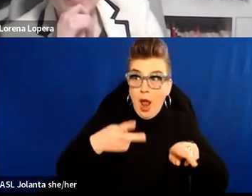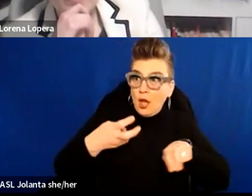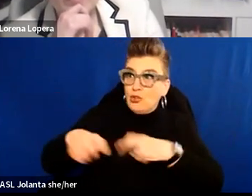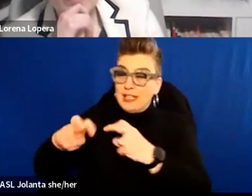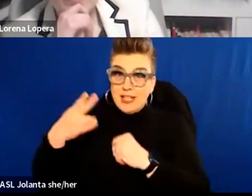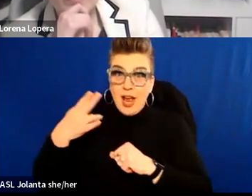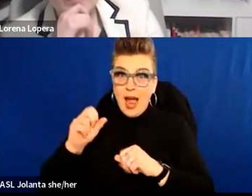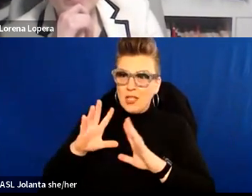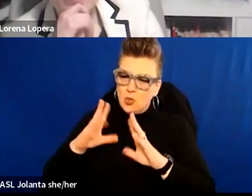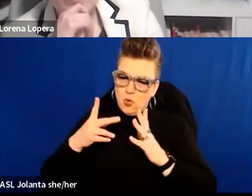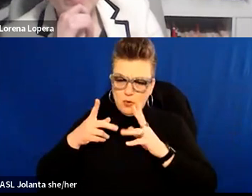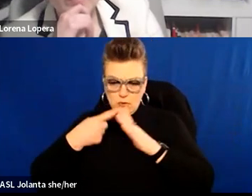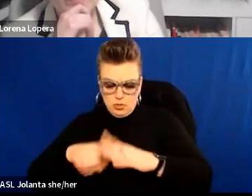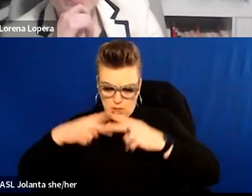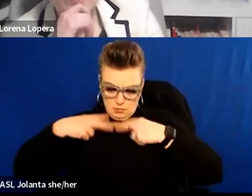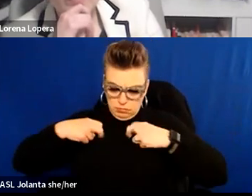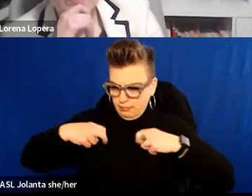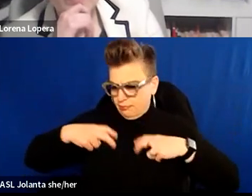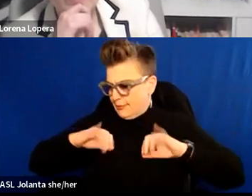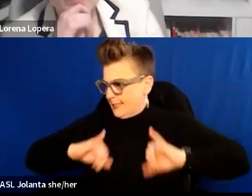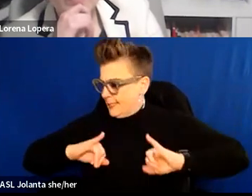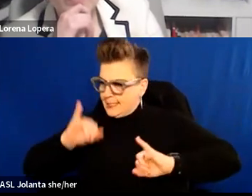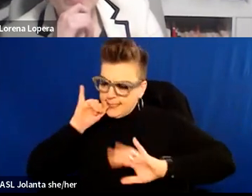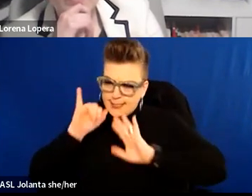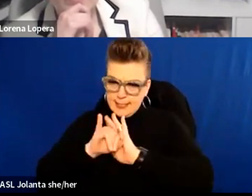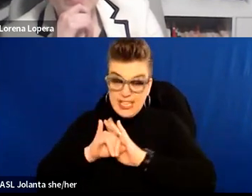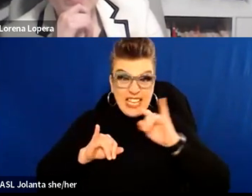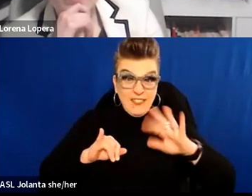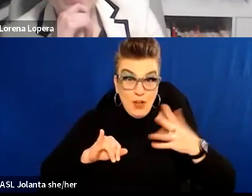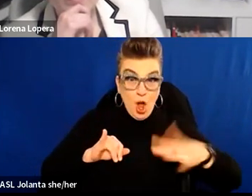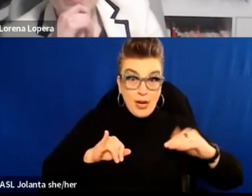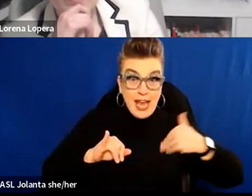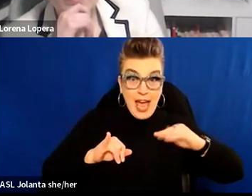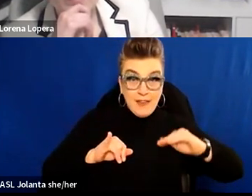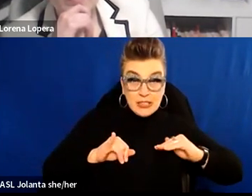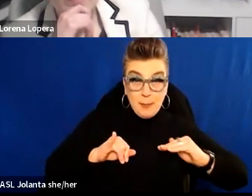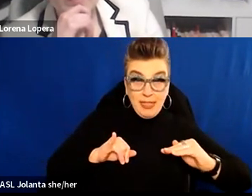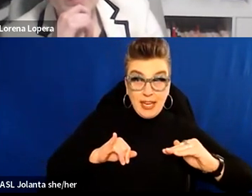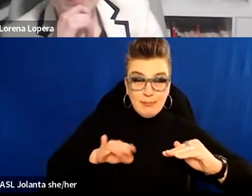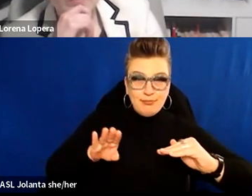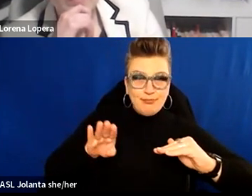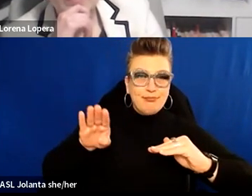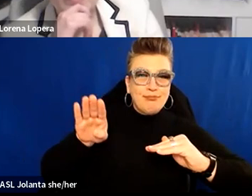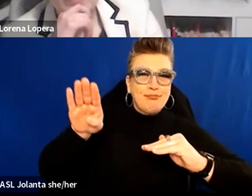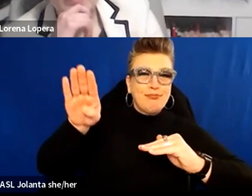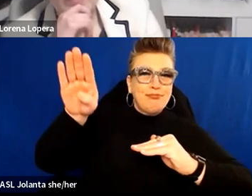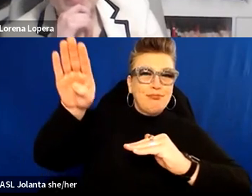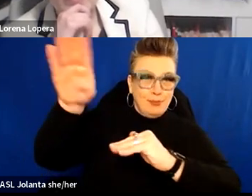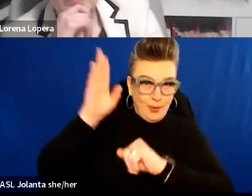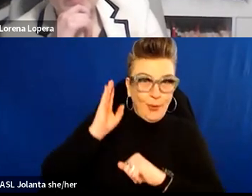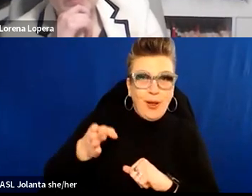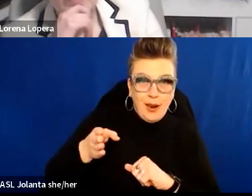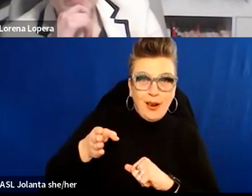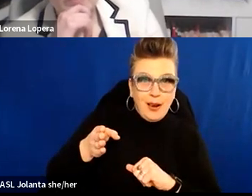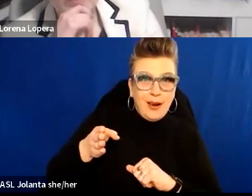they have that that stability you know they will grow and thrive as we've seen with the experience that we had at